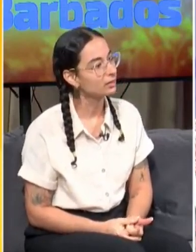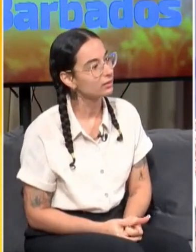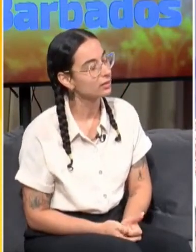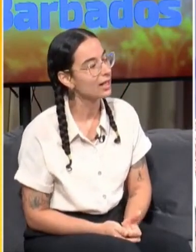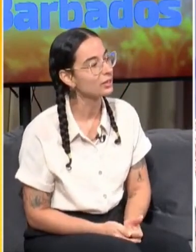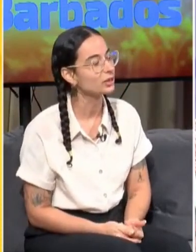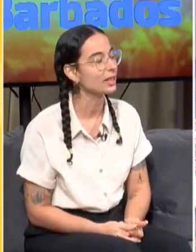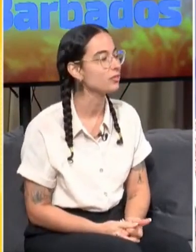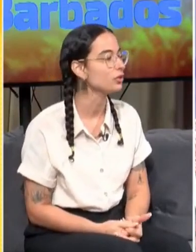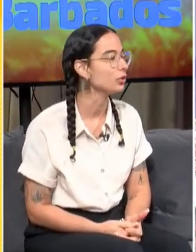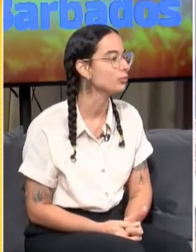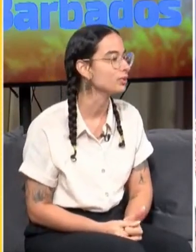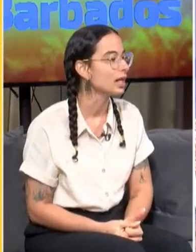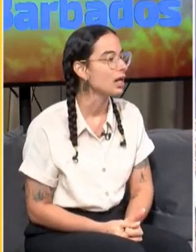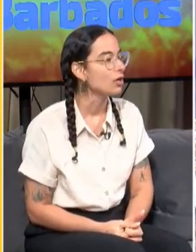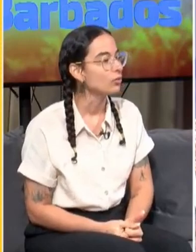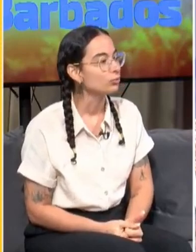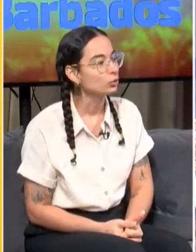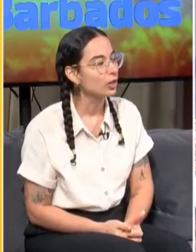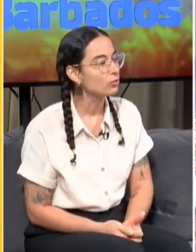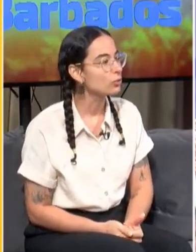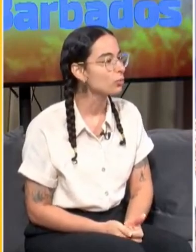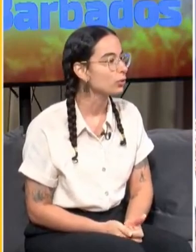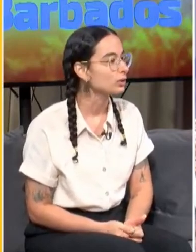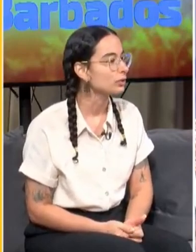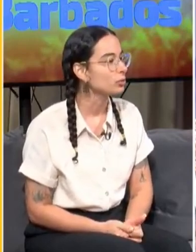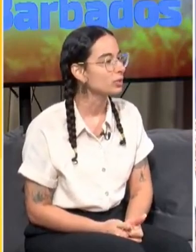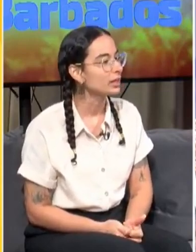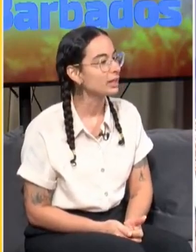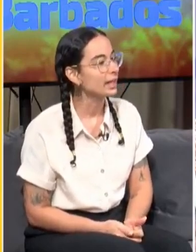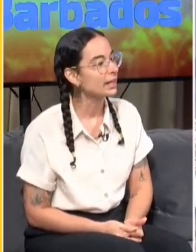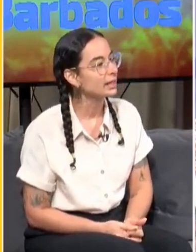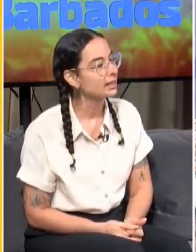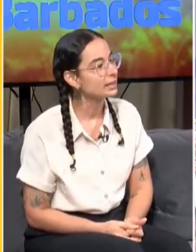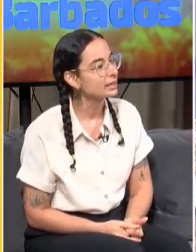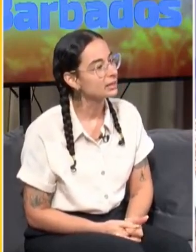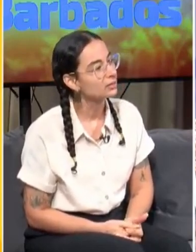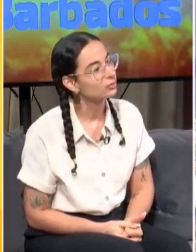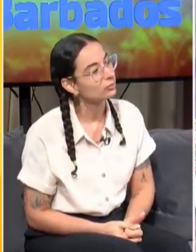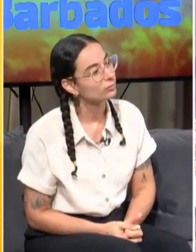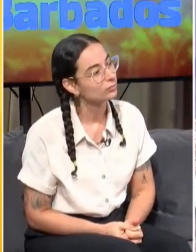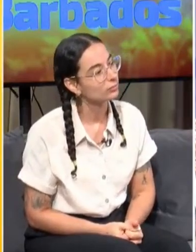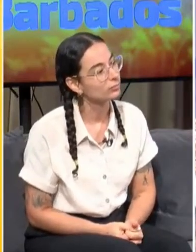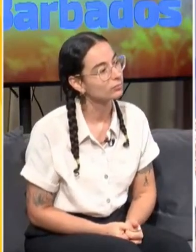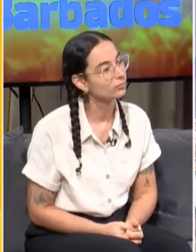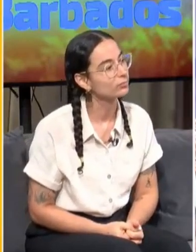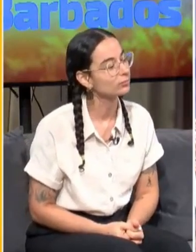graduating, I just kind of, traveled the world a little bit and